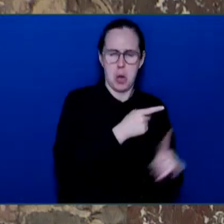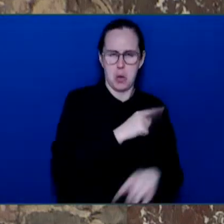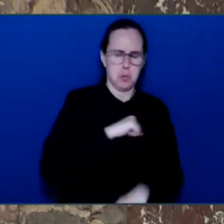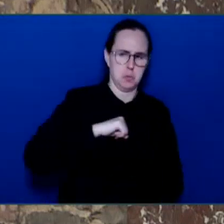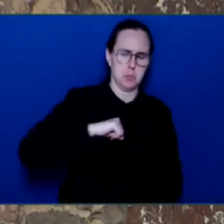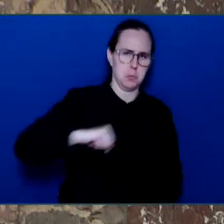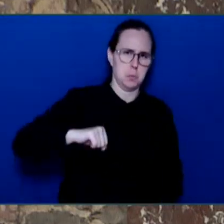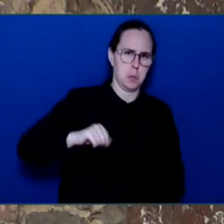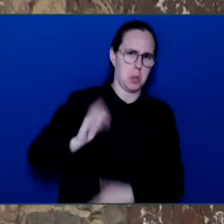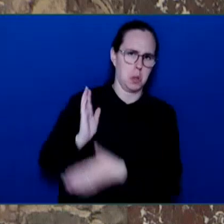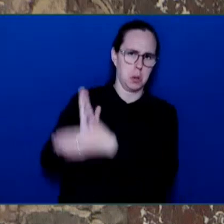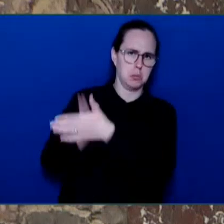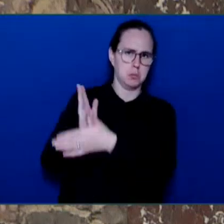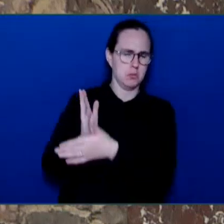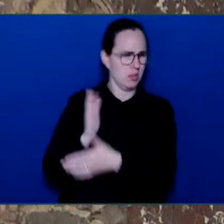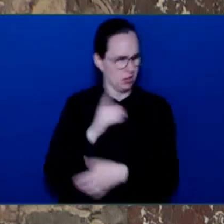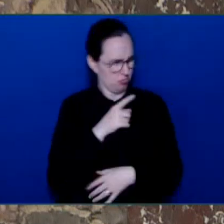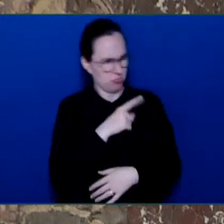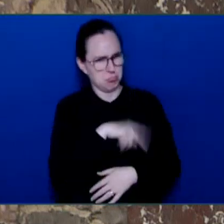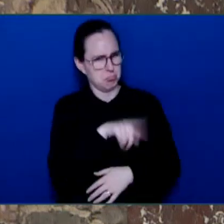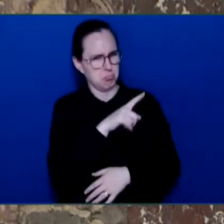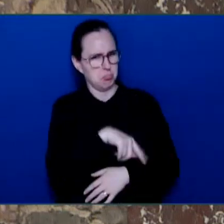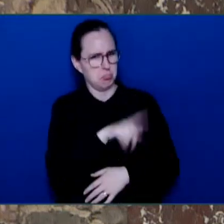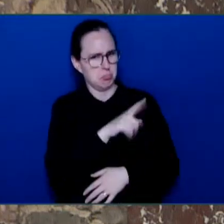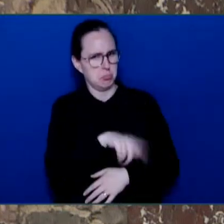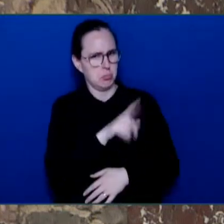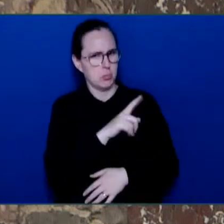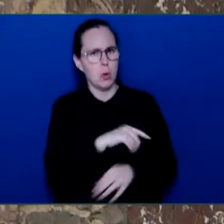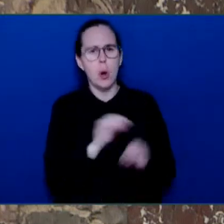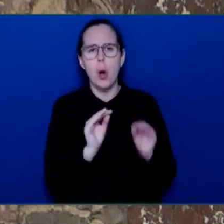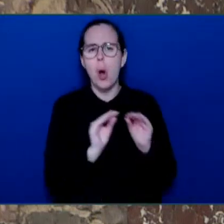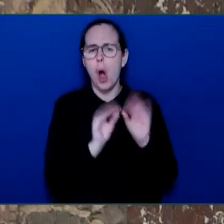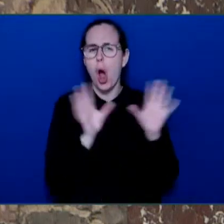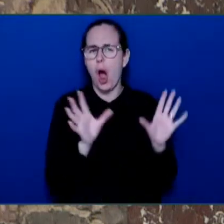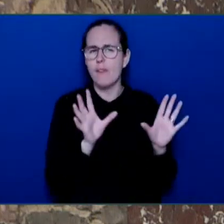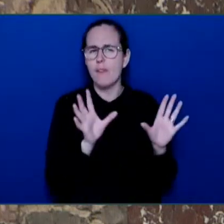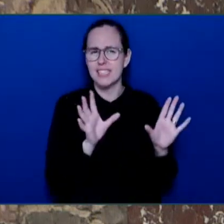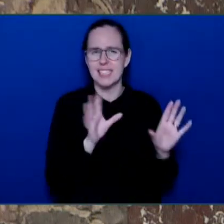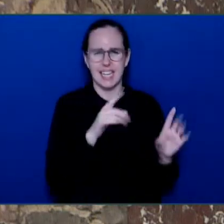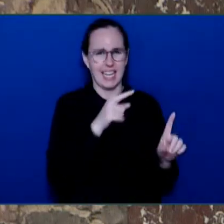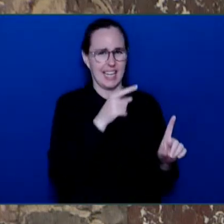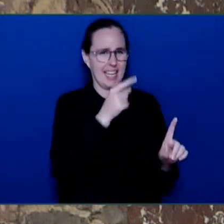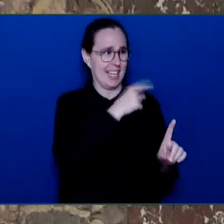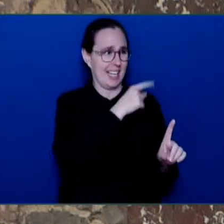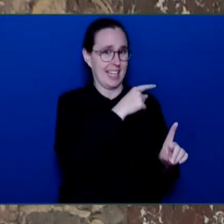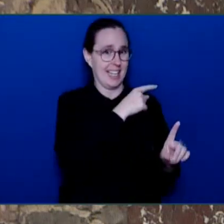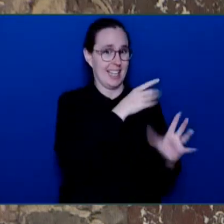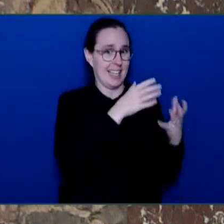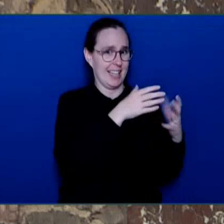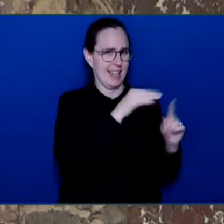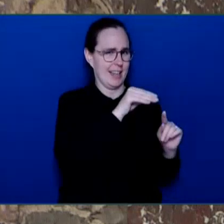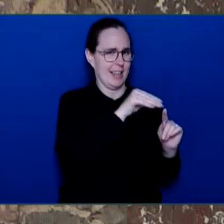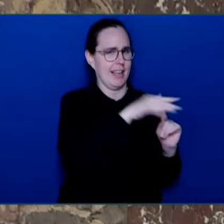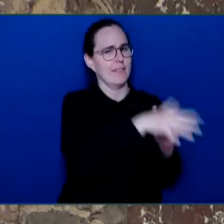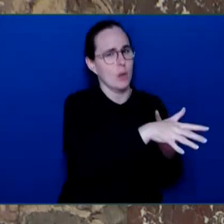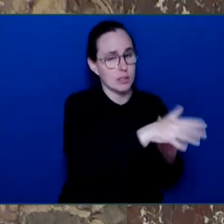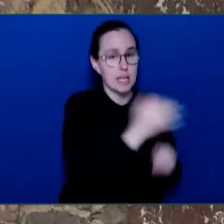But if your opinion is that we should take no action on climate change, then you really do need to explain